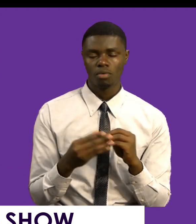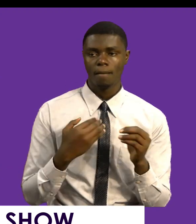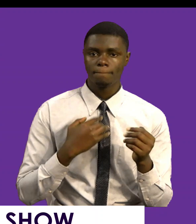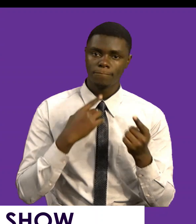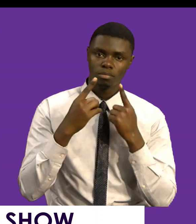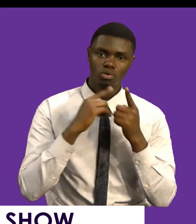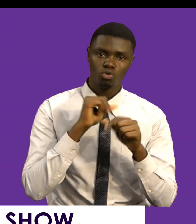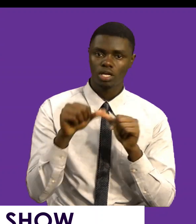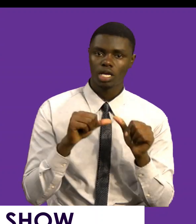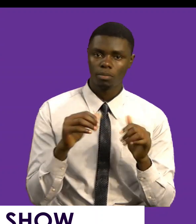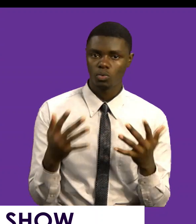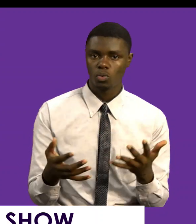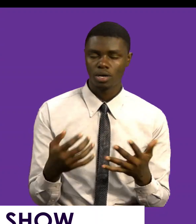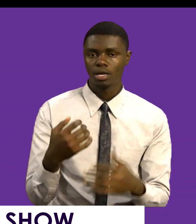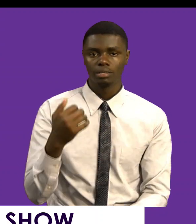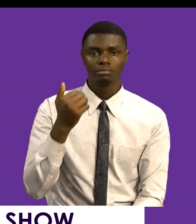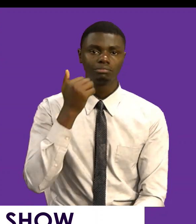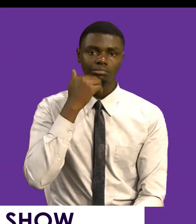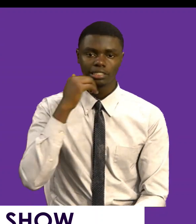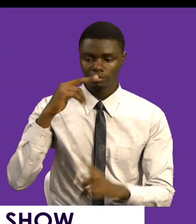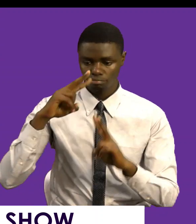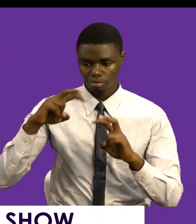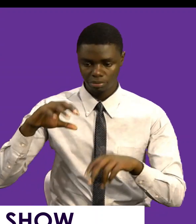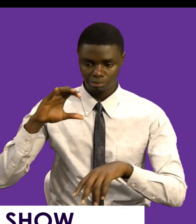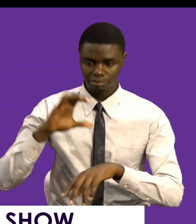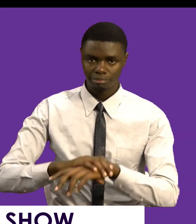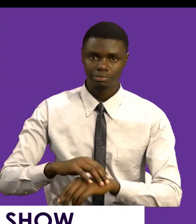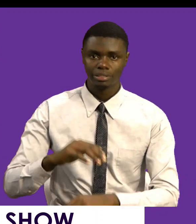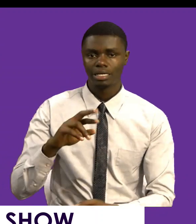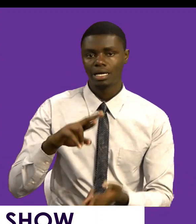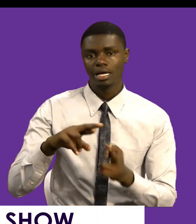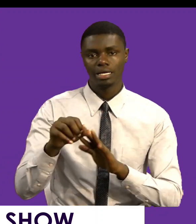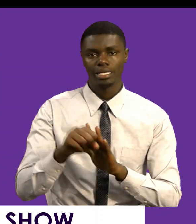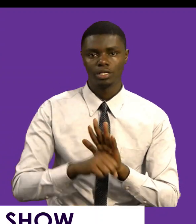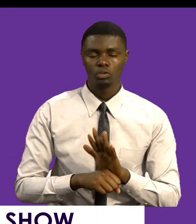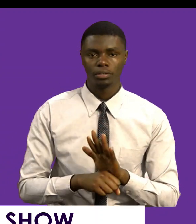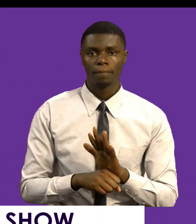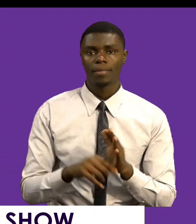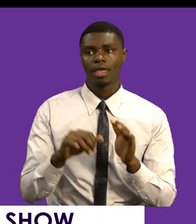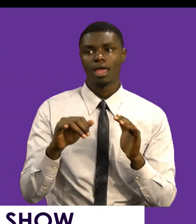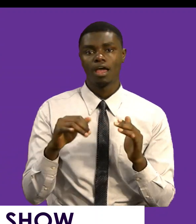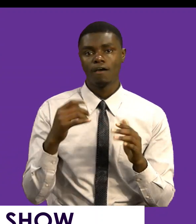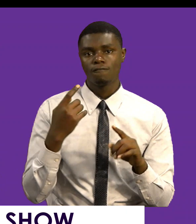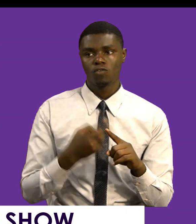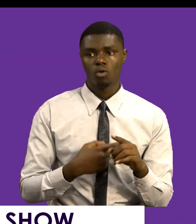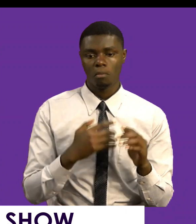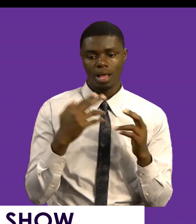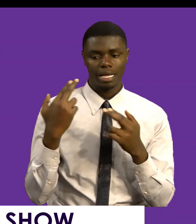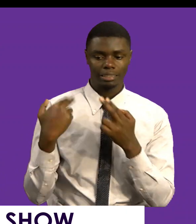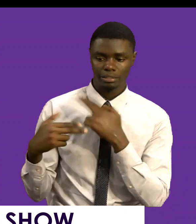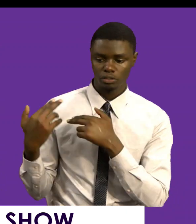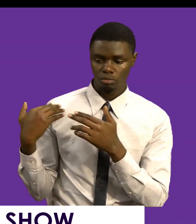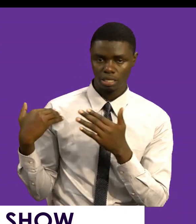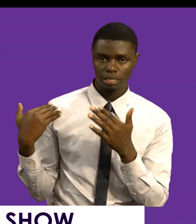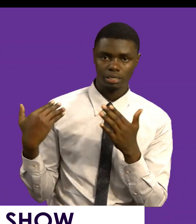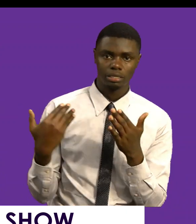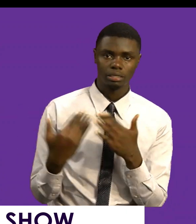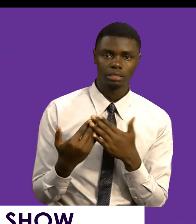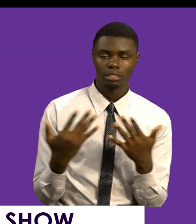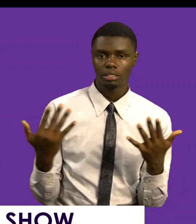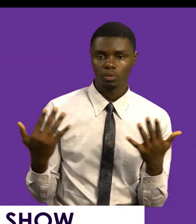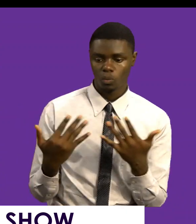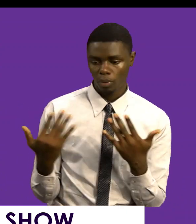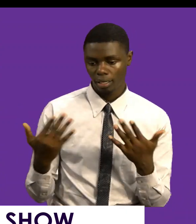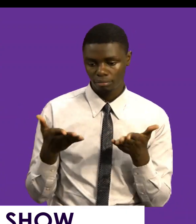talking about diagnosing relationships, right from history, coming through where you